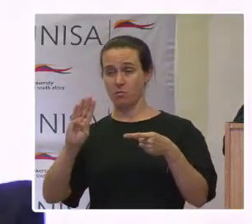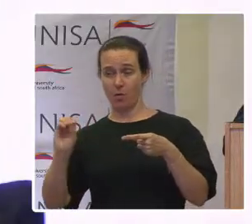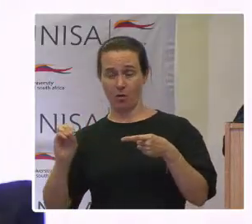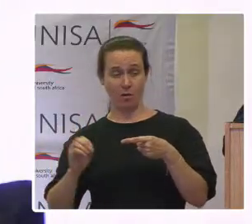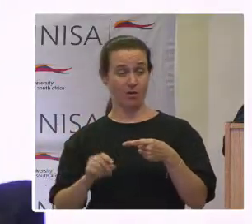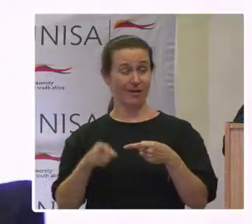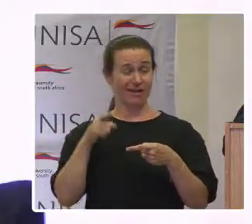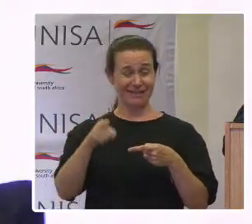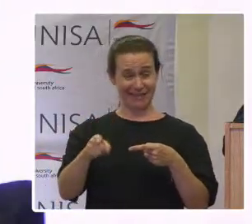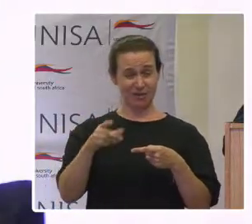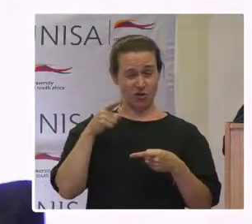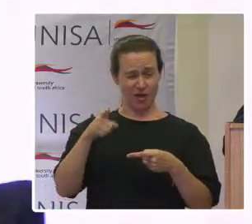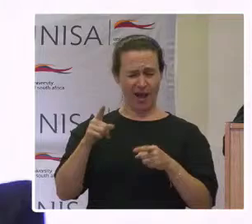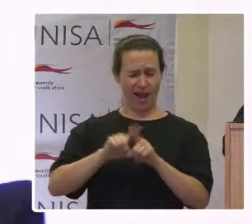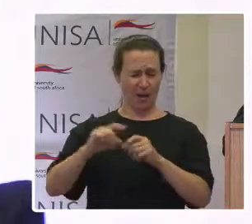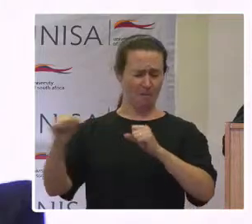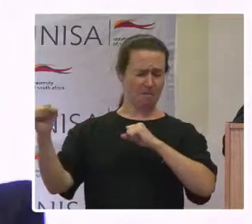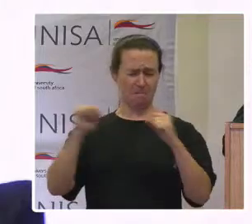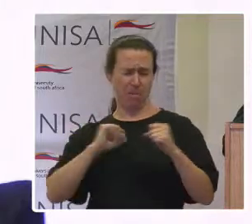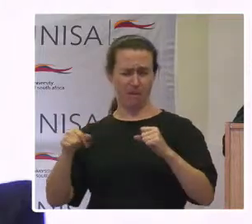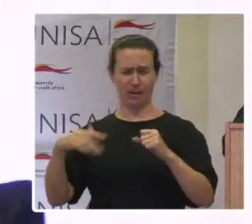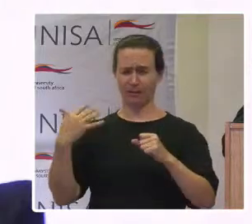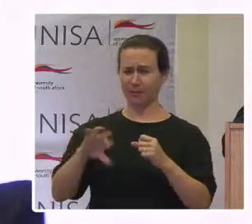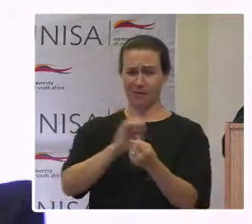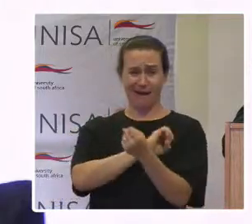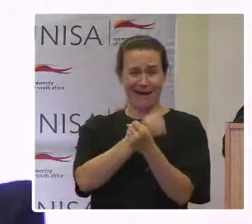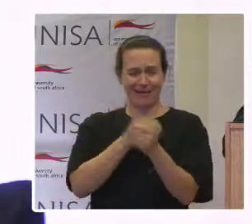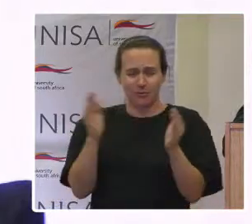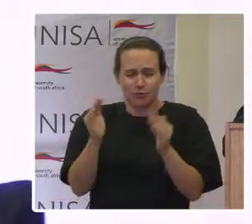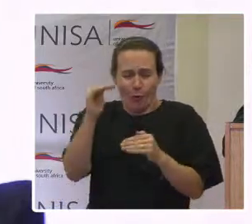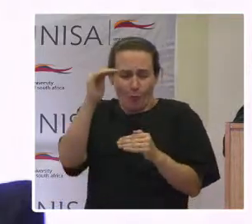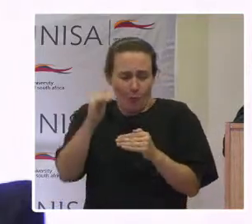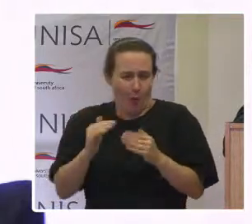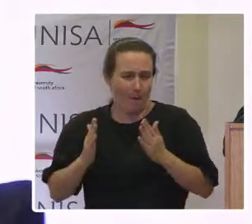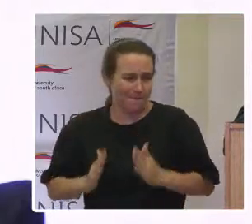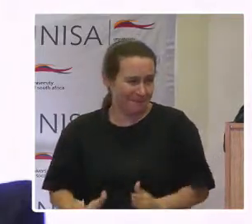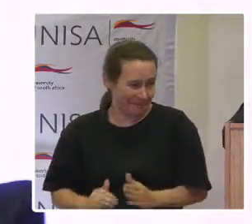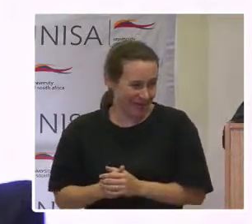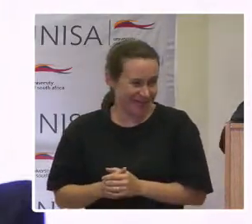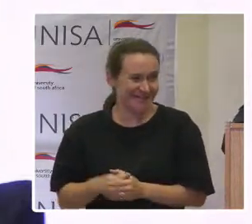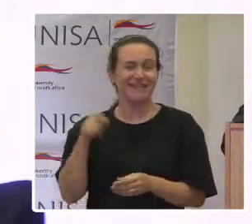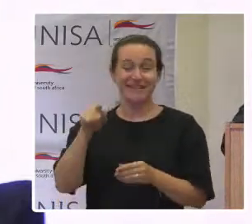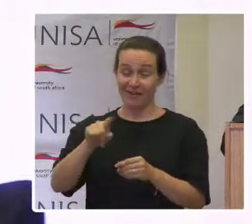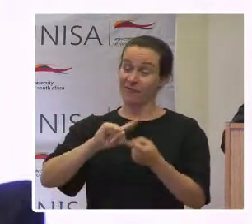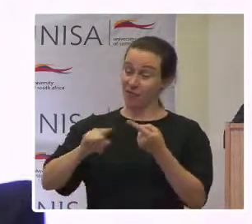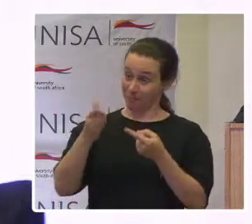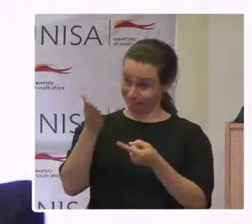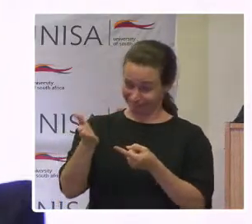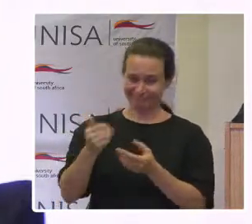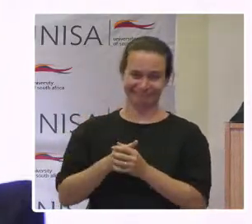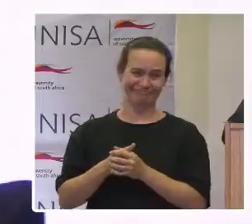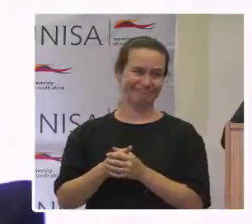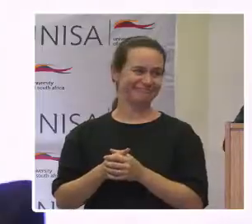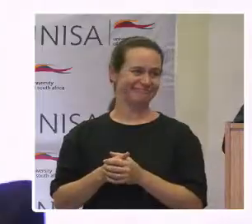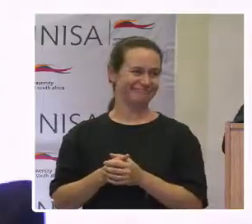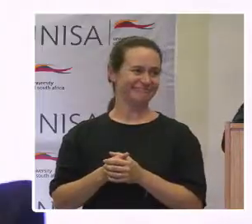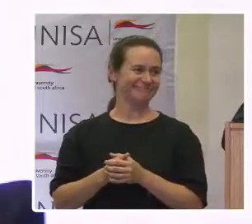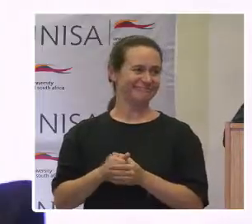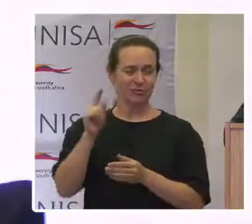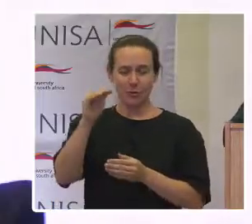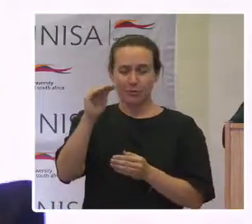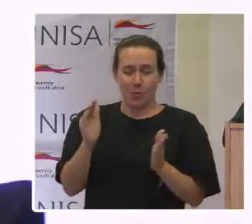dynamite comes in small packages, that is where the idiom comes from. It didn't exist until she